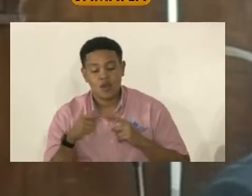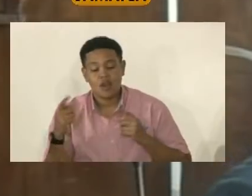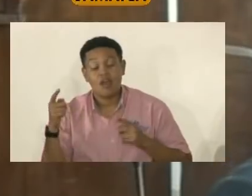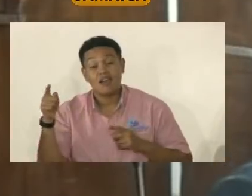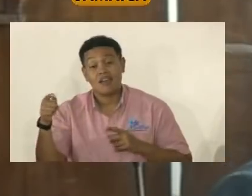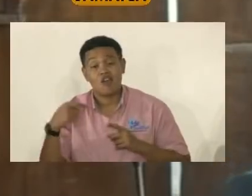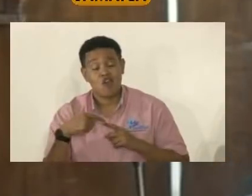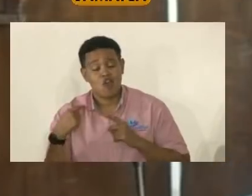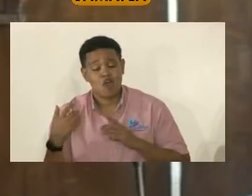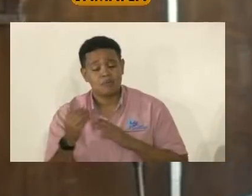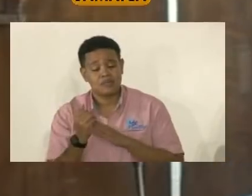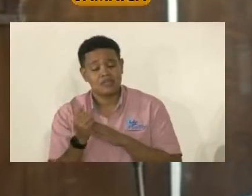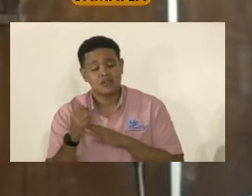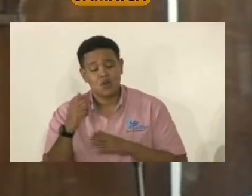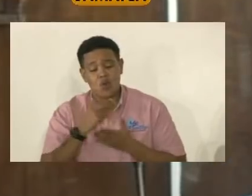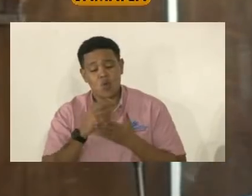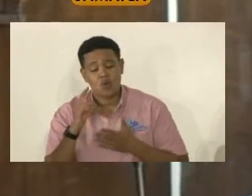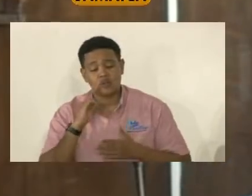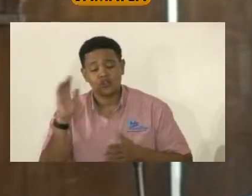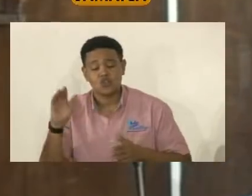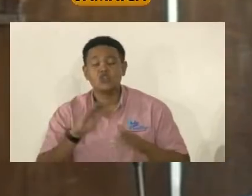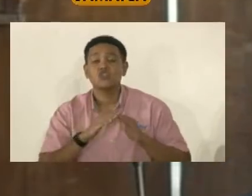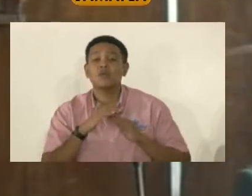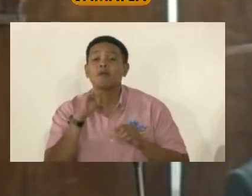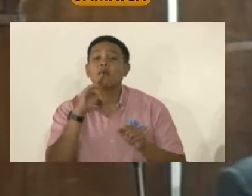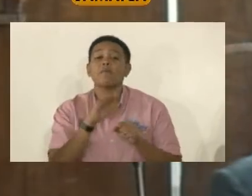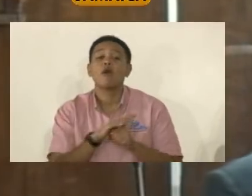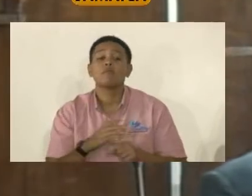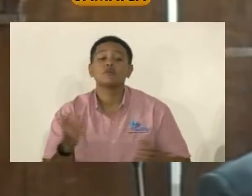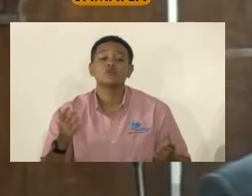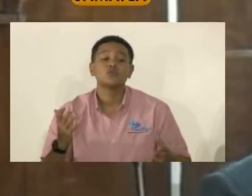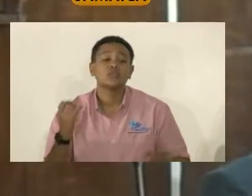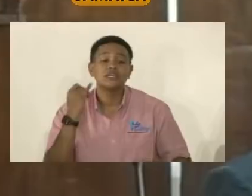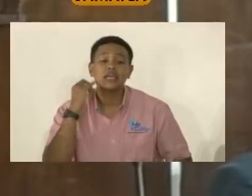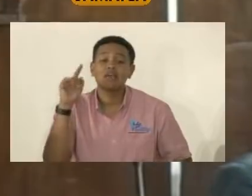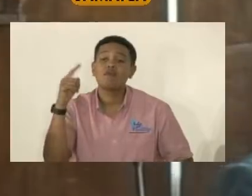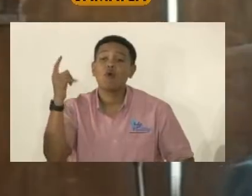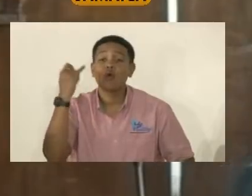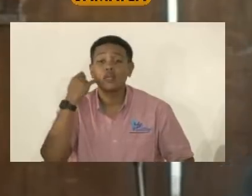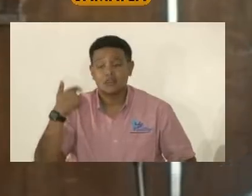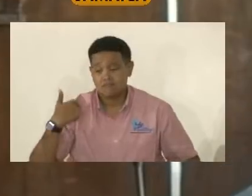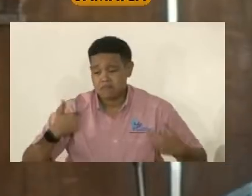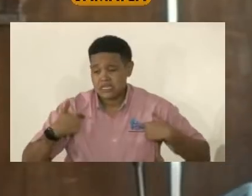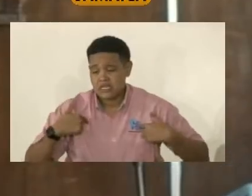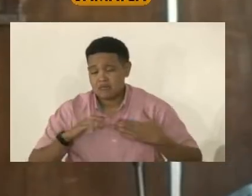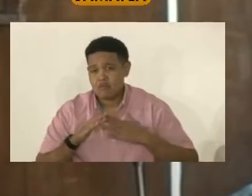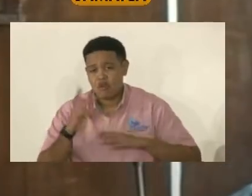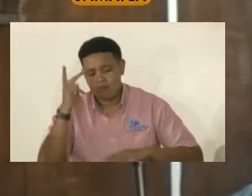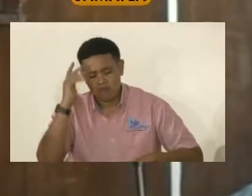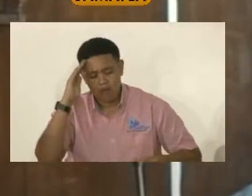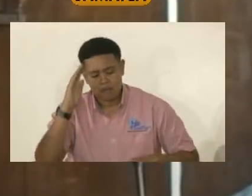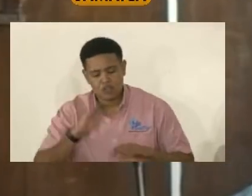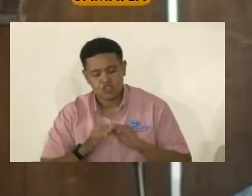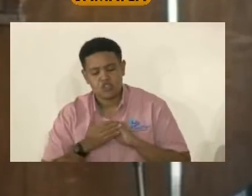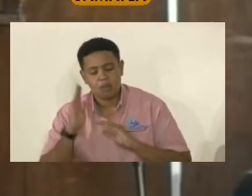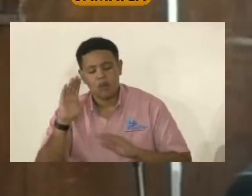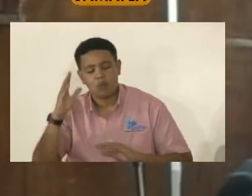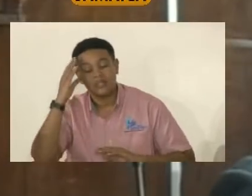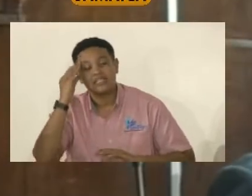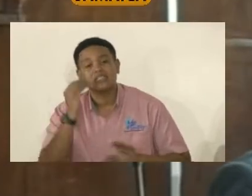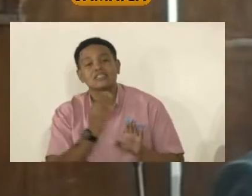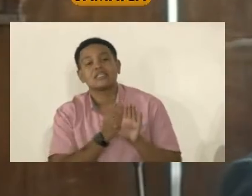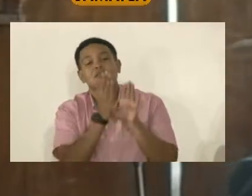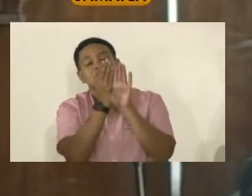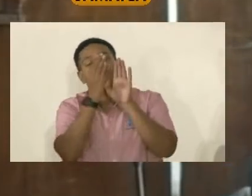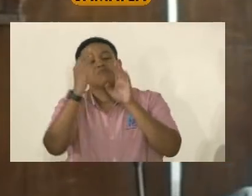then opposition leader Andrew Hounis was all over Jamaica promising that if only he were elected, Jamaicans would be able to sleep at